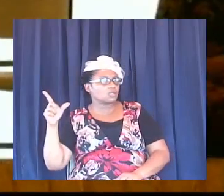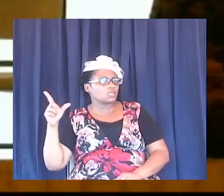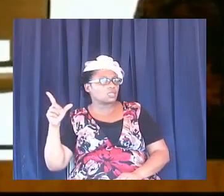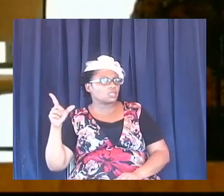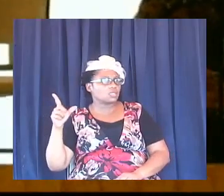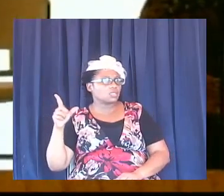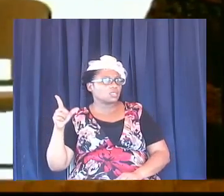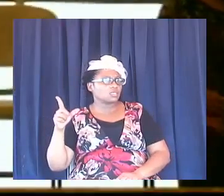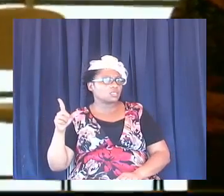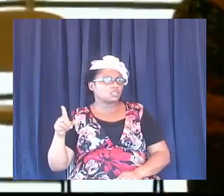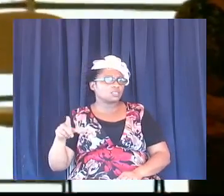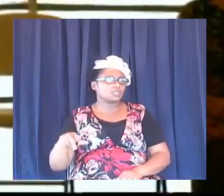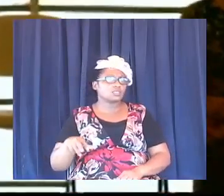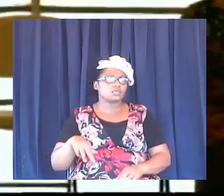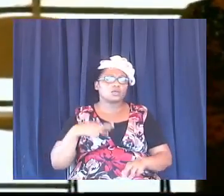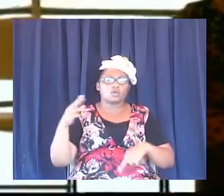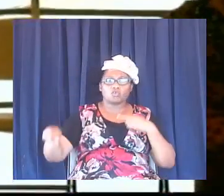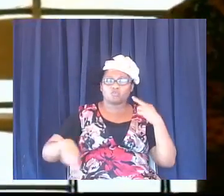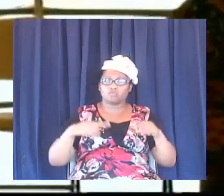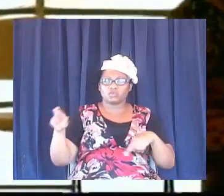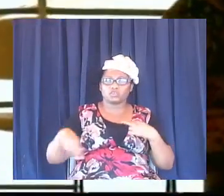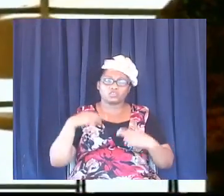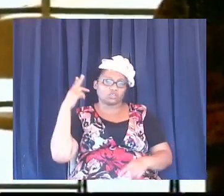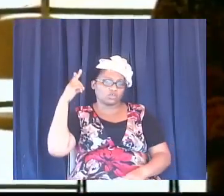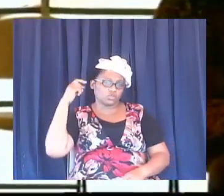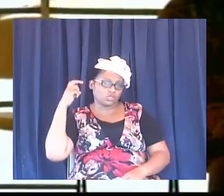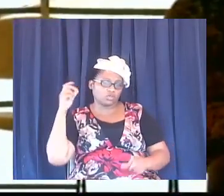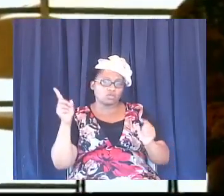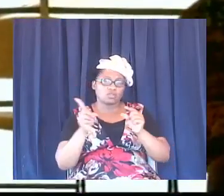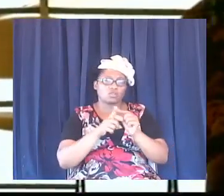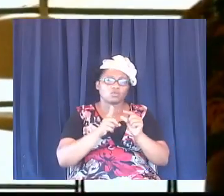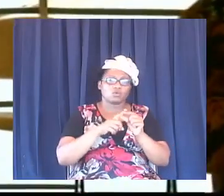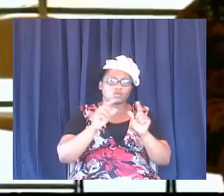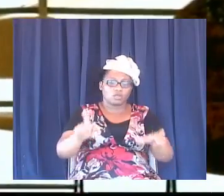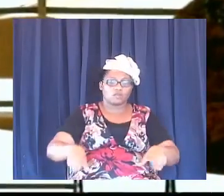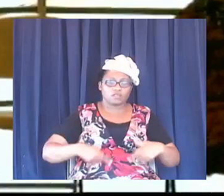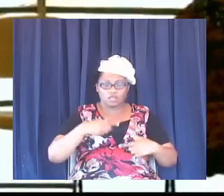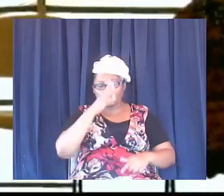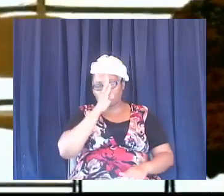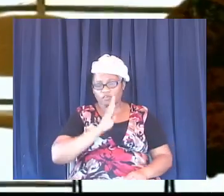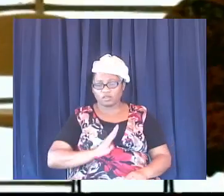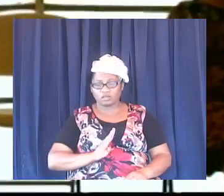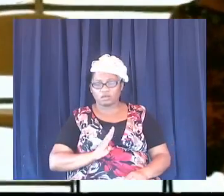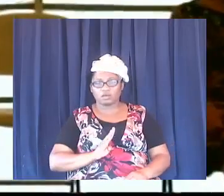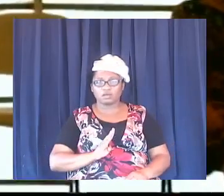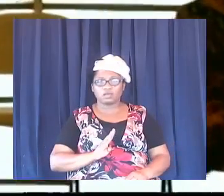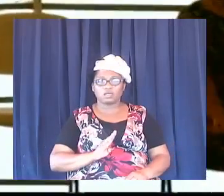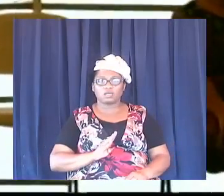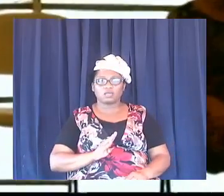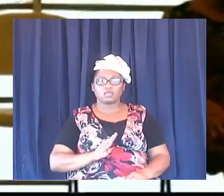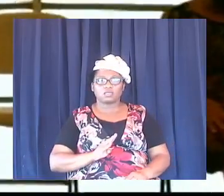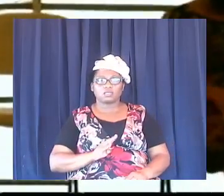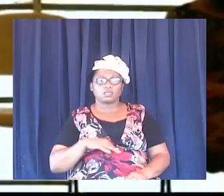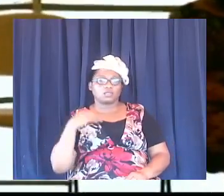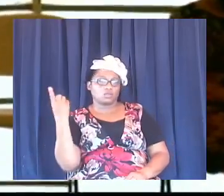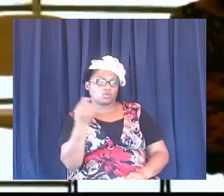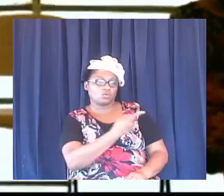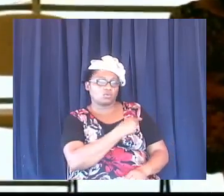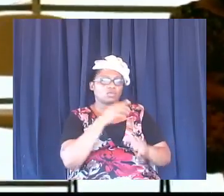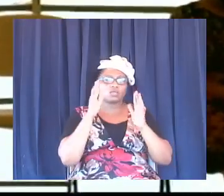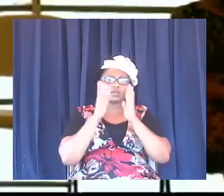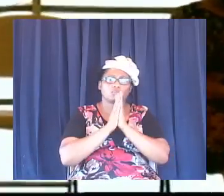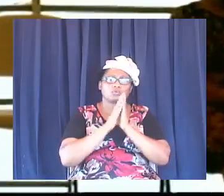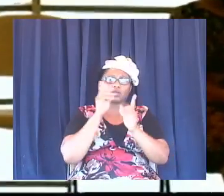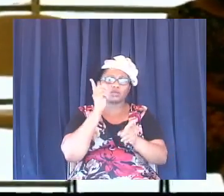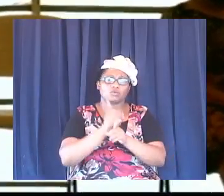words of the living God being expounded to us. I pray right now that you will touch